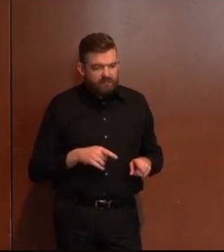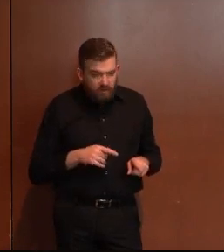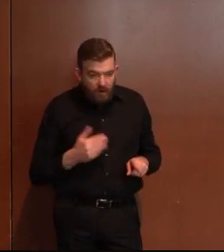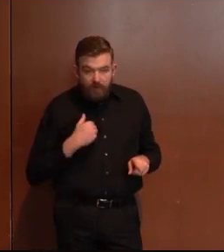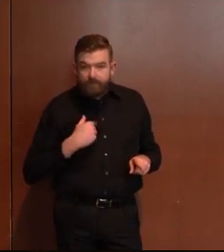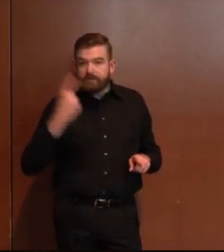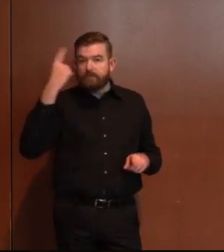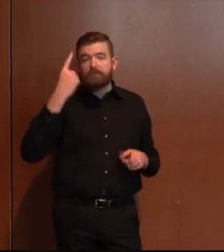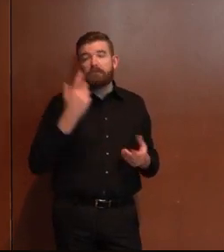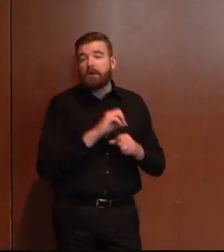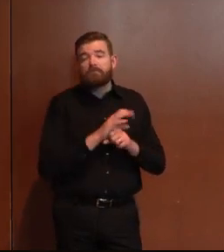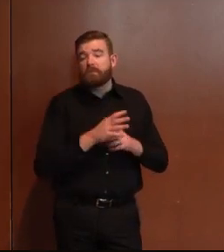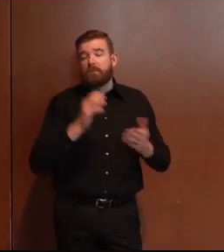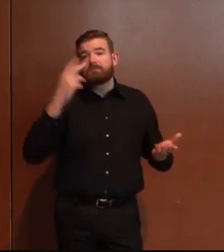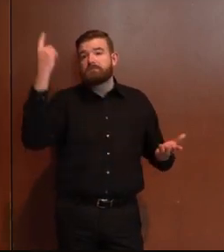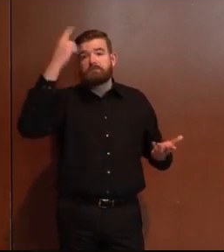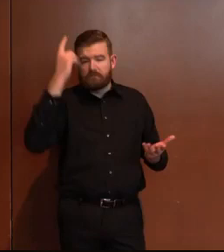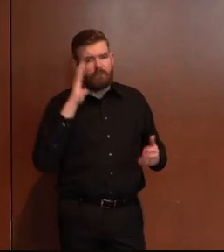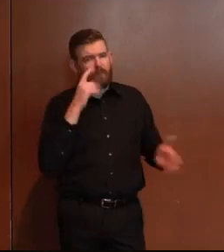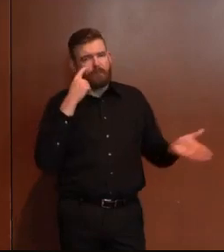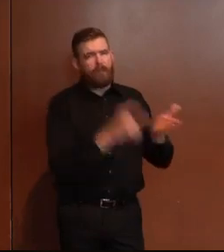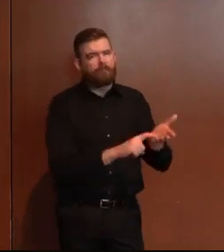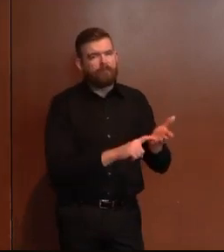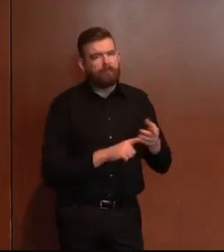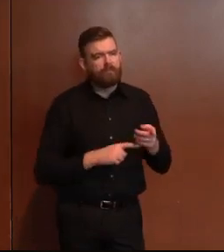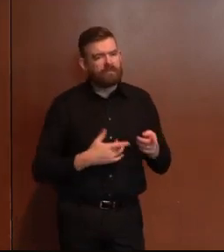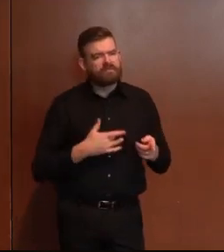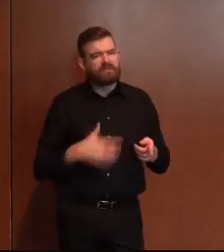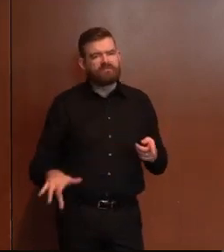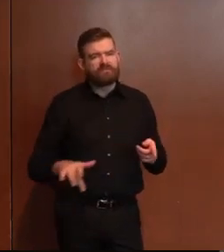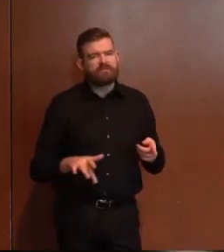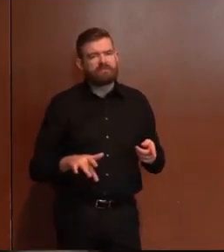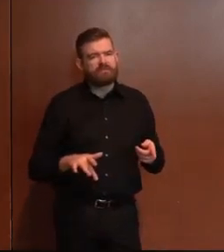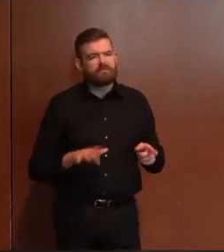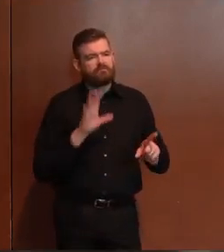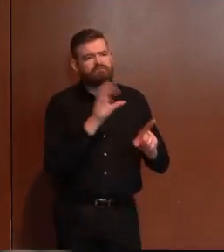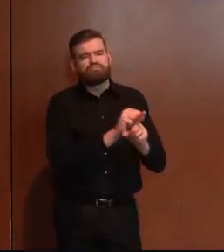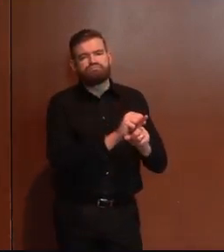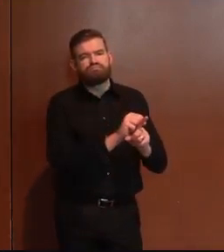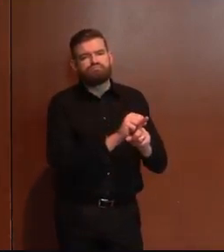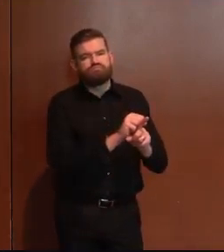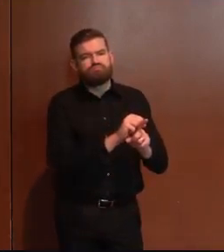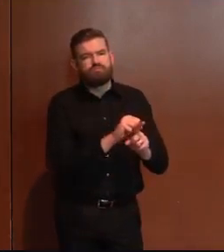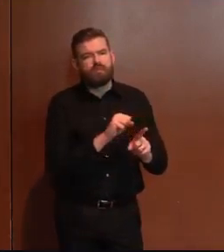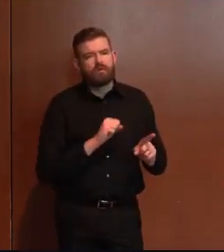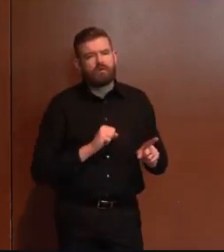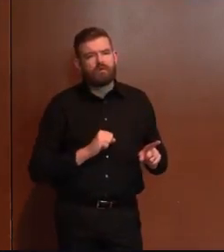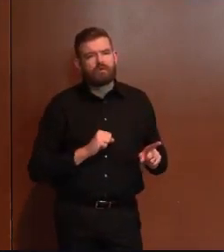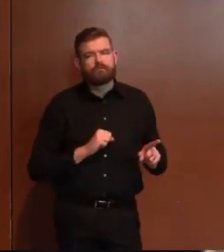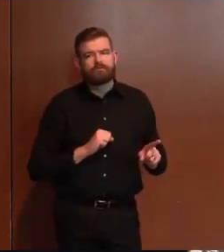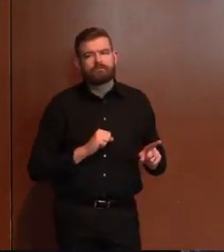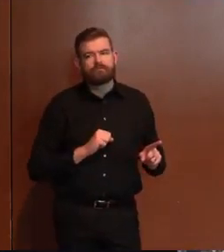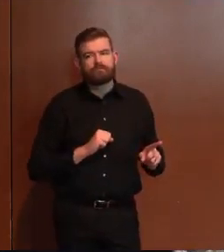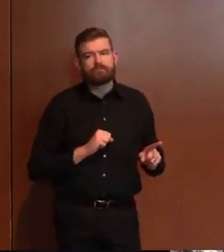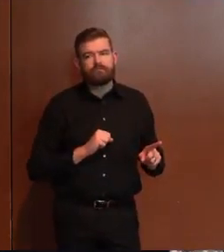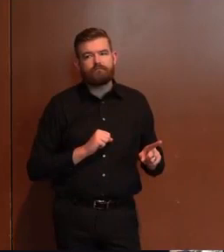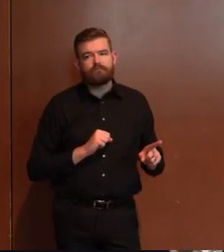be very high in this particular test. And in terms of how we're organizing the state, the